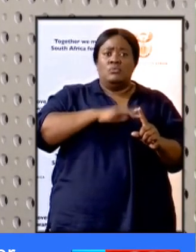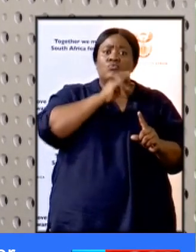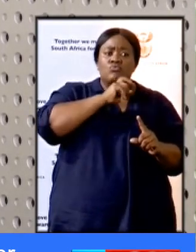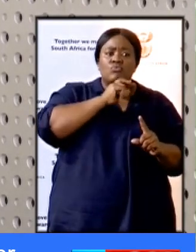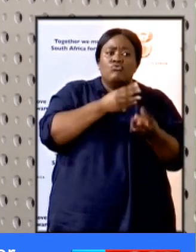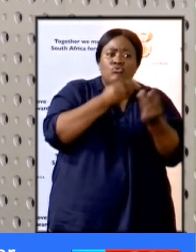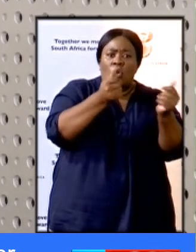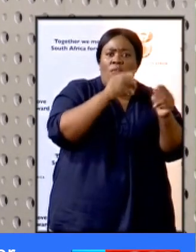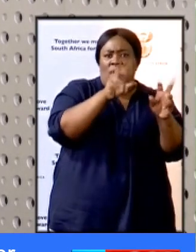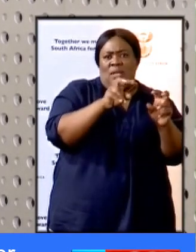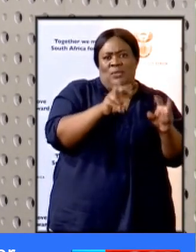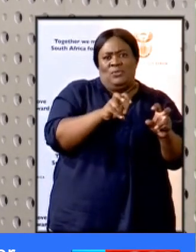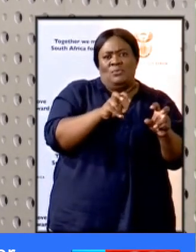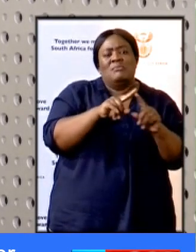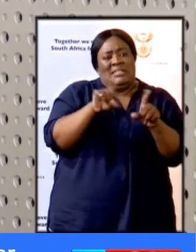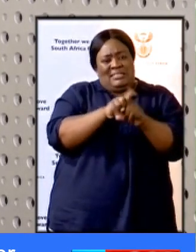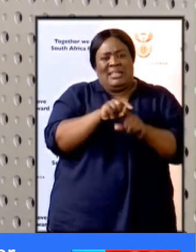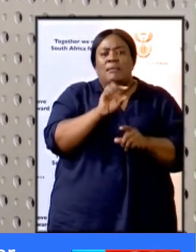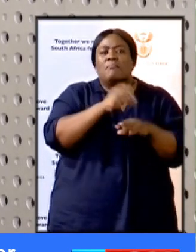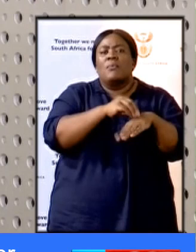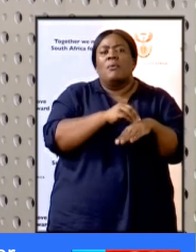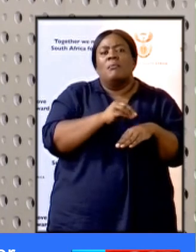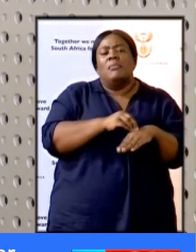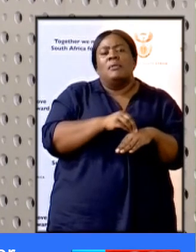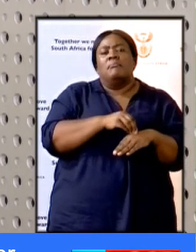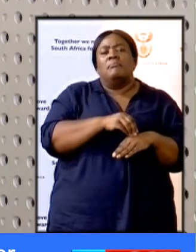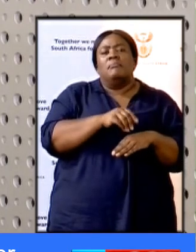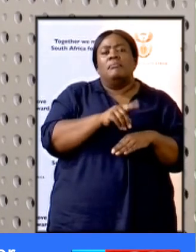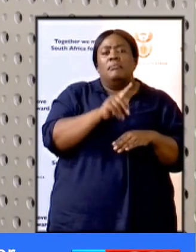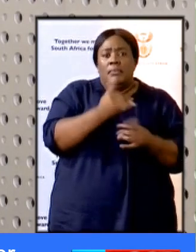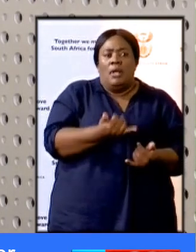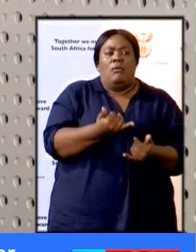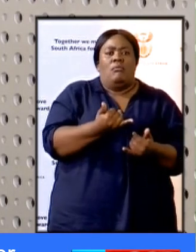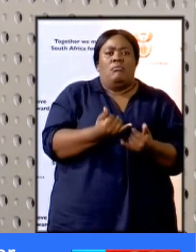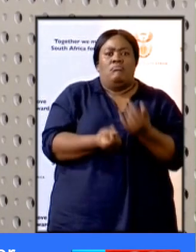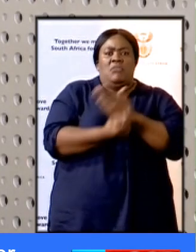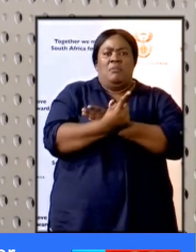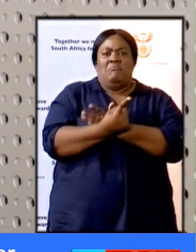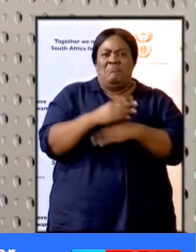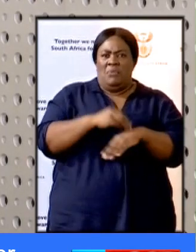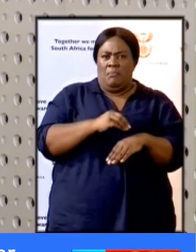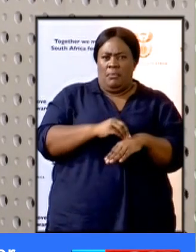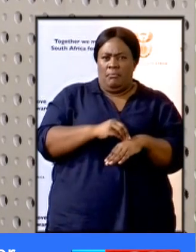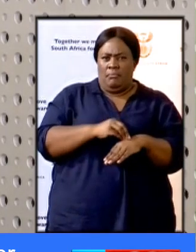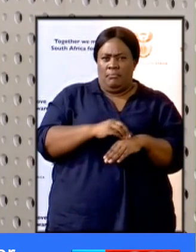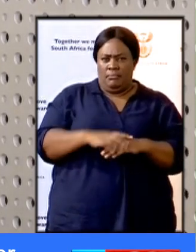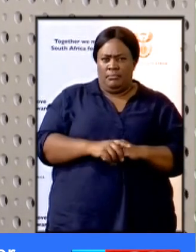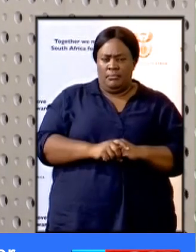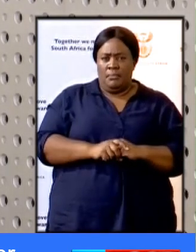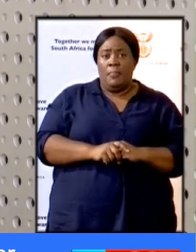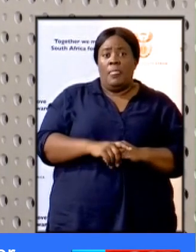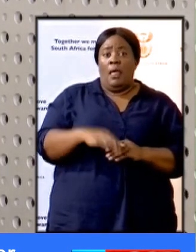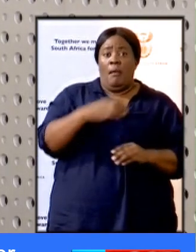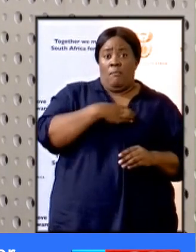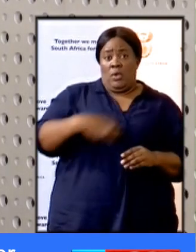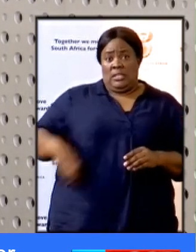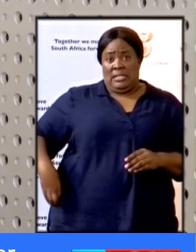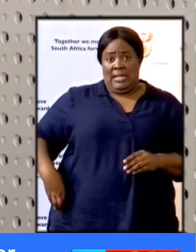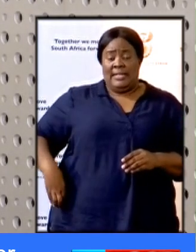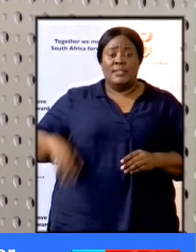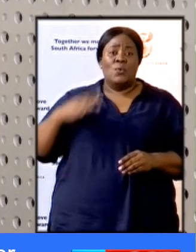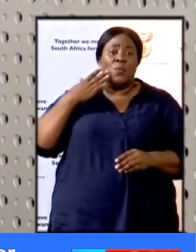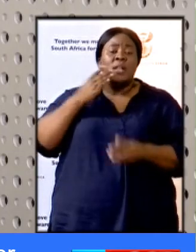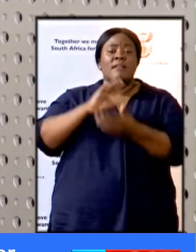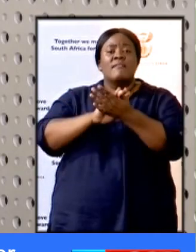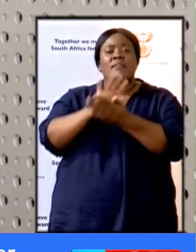From the moment the President declared the COVID-19 pandemic to be a national disaster, on Sunday, the 15th of